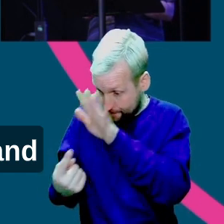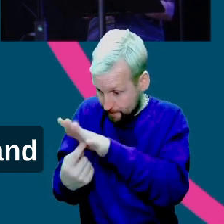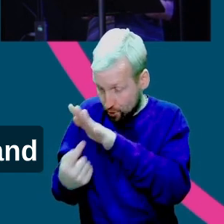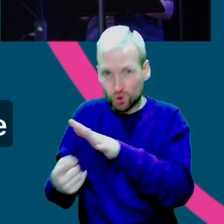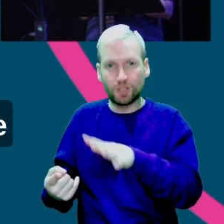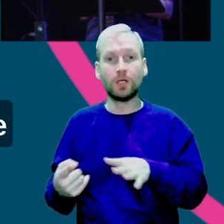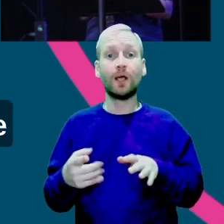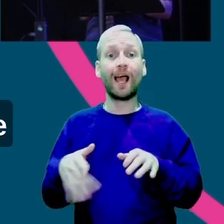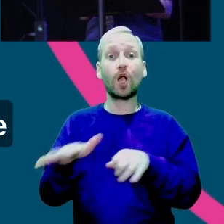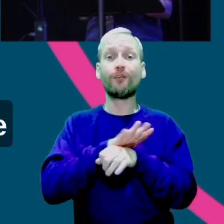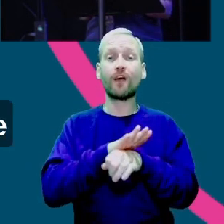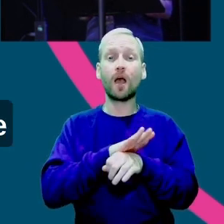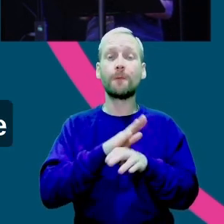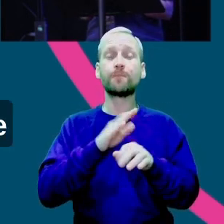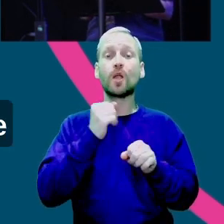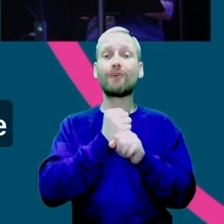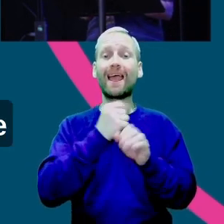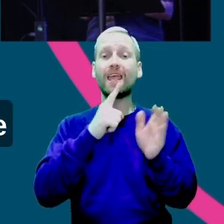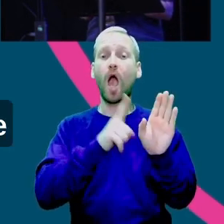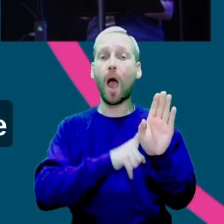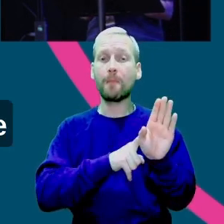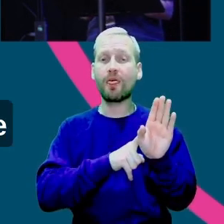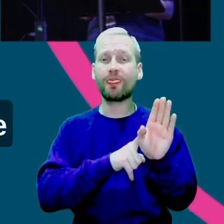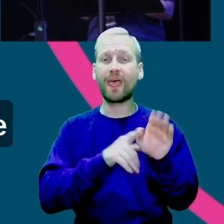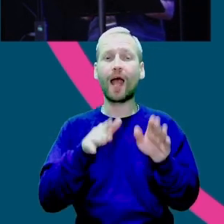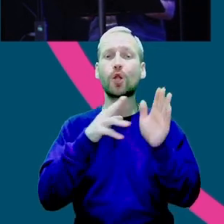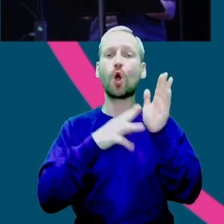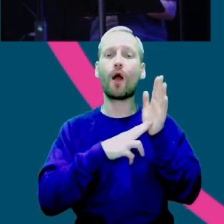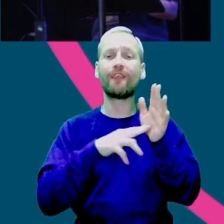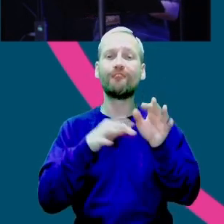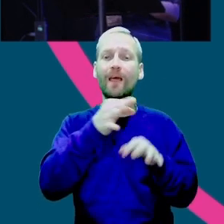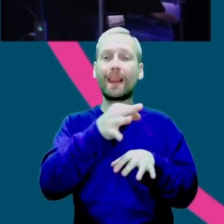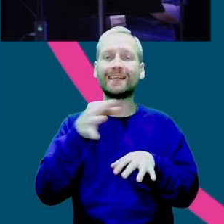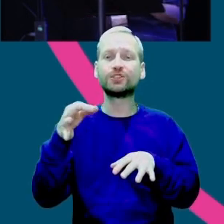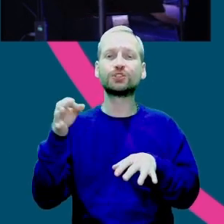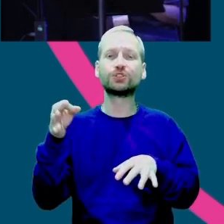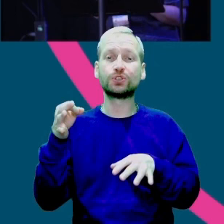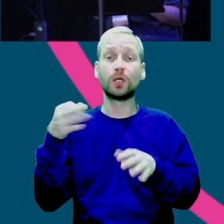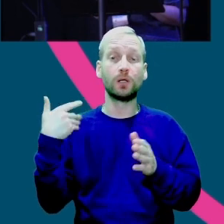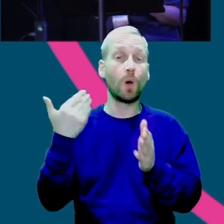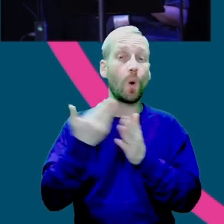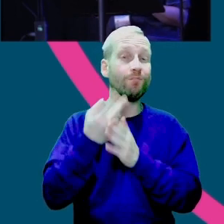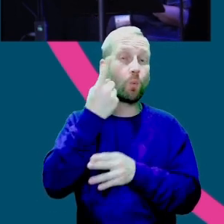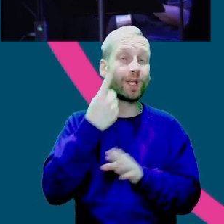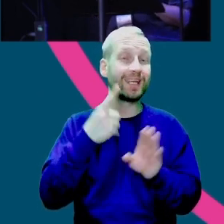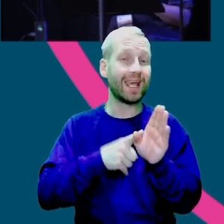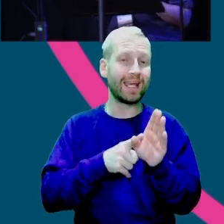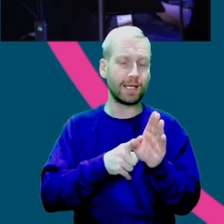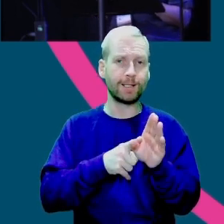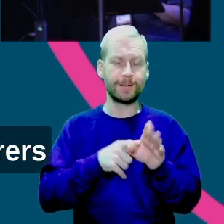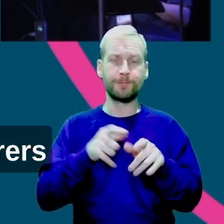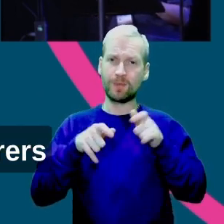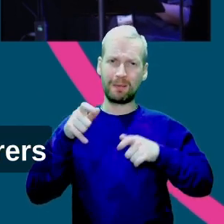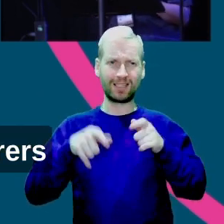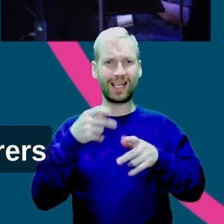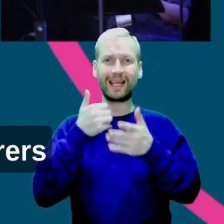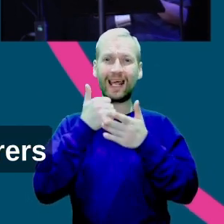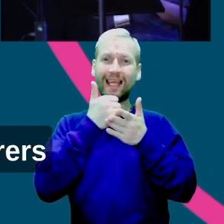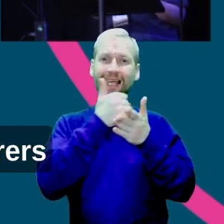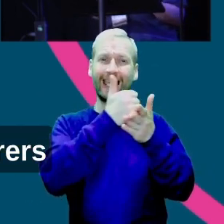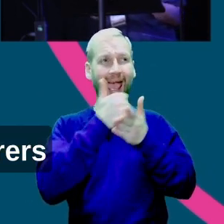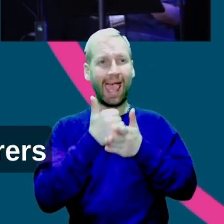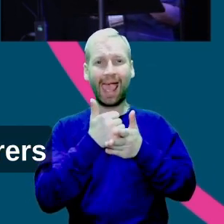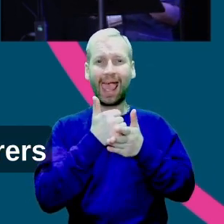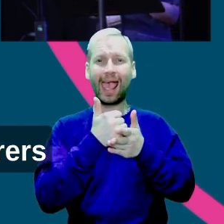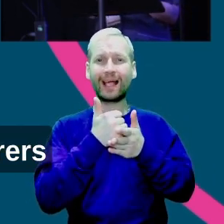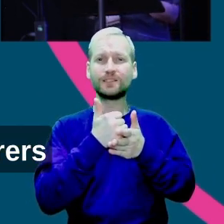Great Yarmouth and Northern Villages only and is running for 12 months. So carers and patients said that a carer support nurse would increase